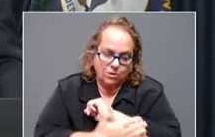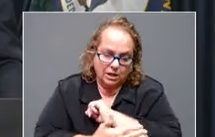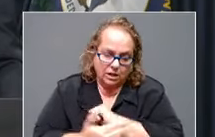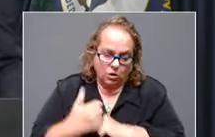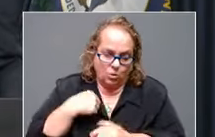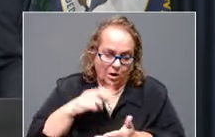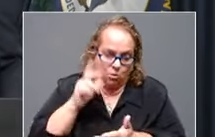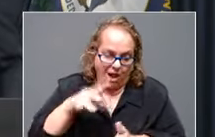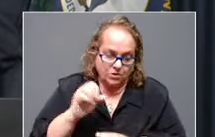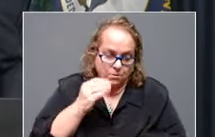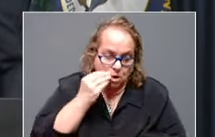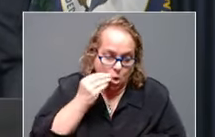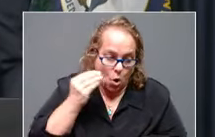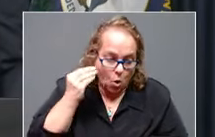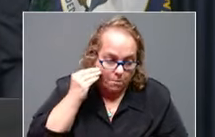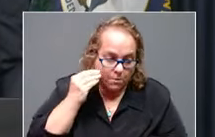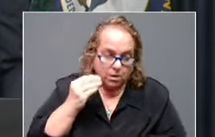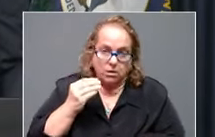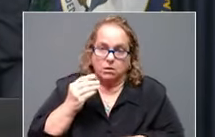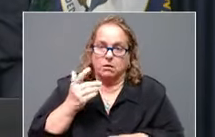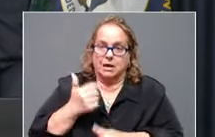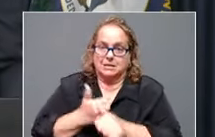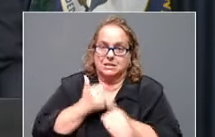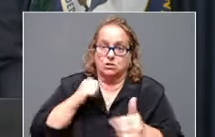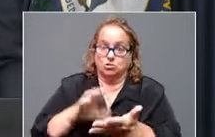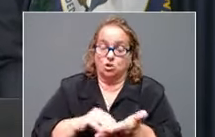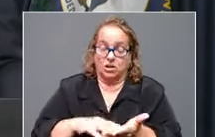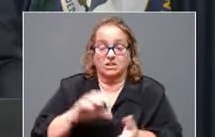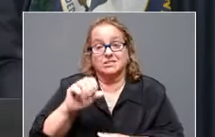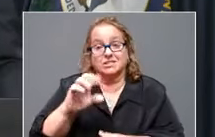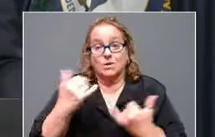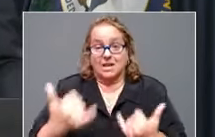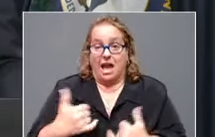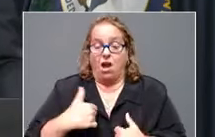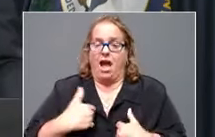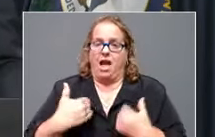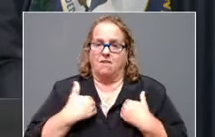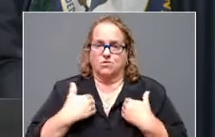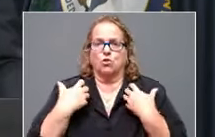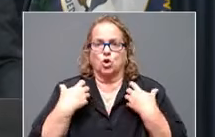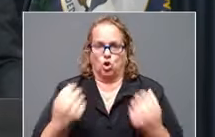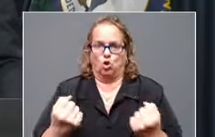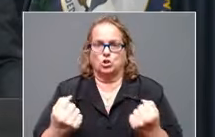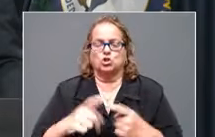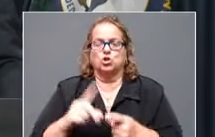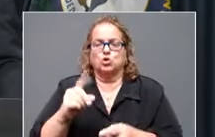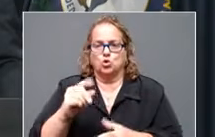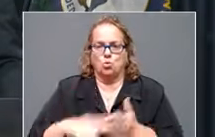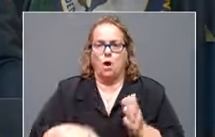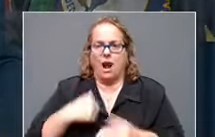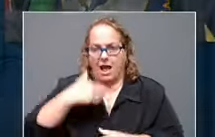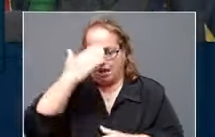like mine. So today I'm signing an executive order that requires